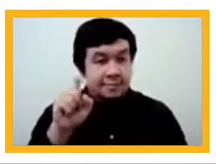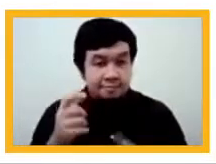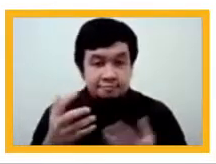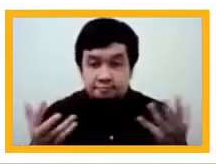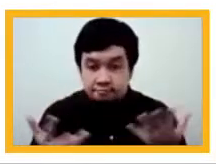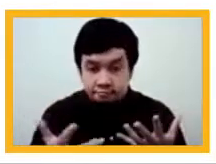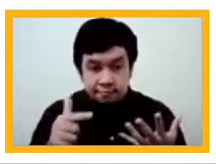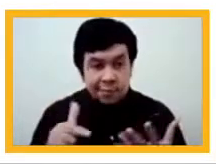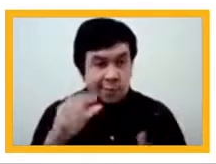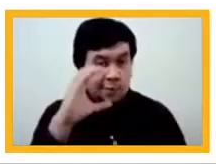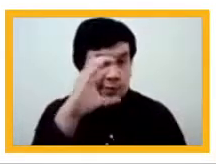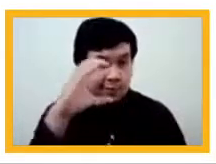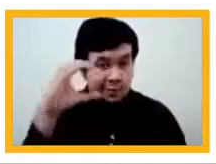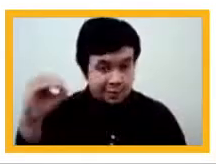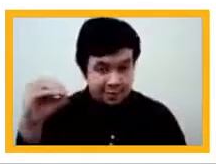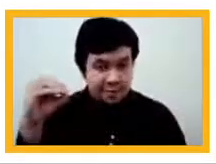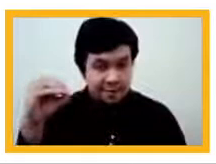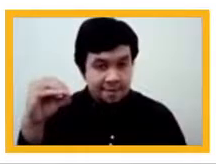subsidy.